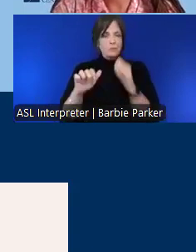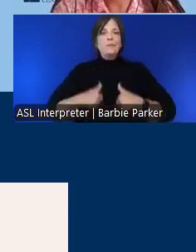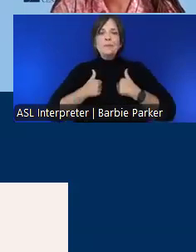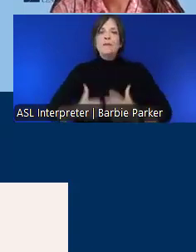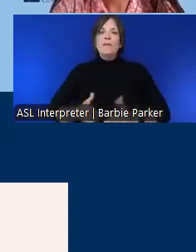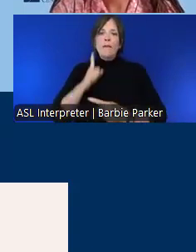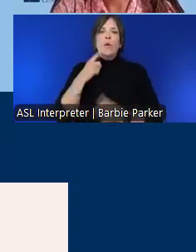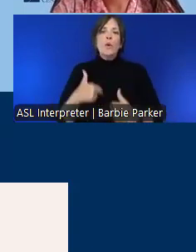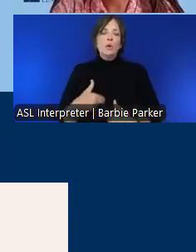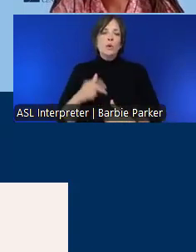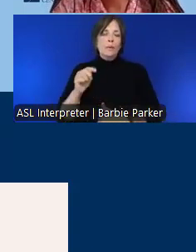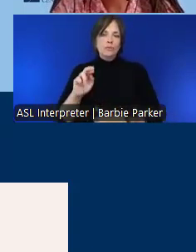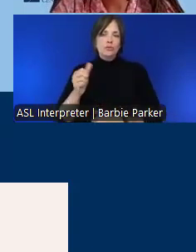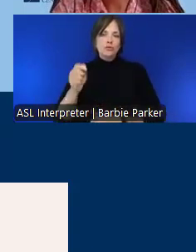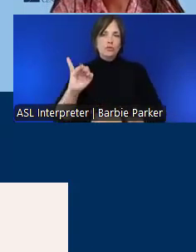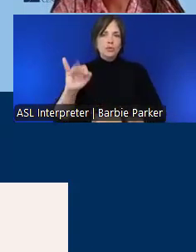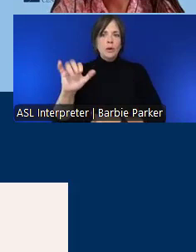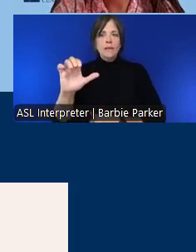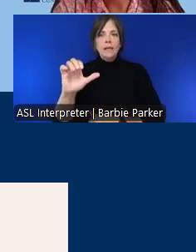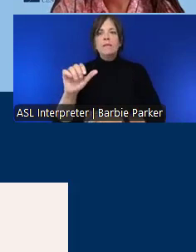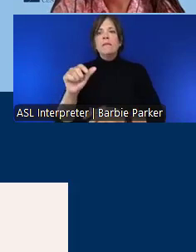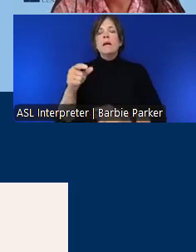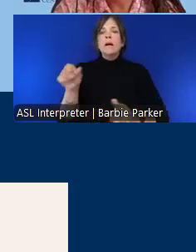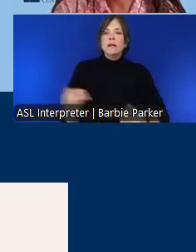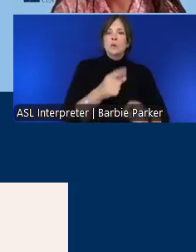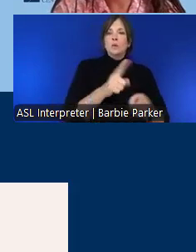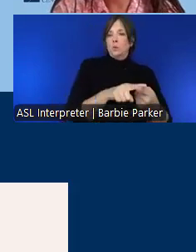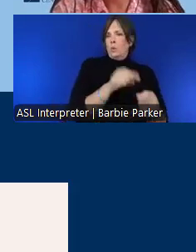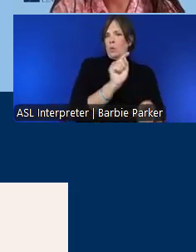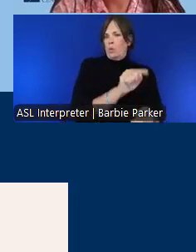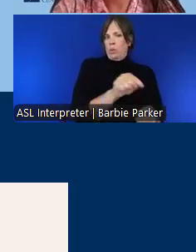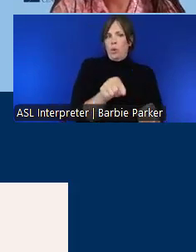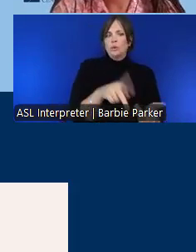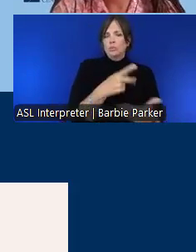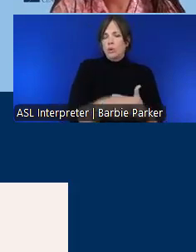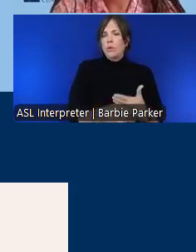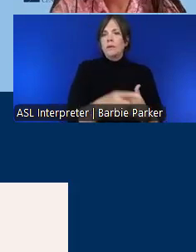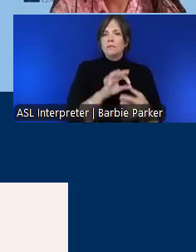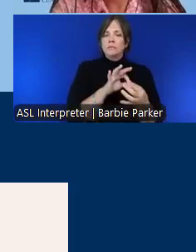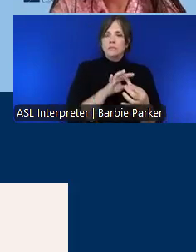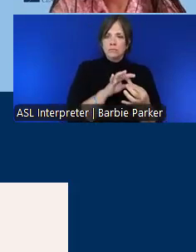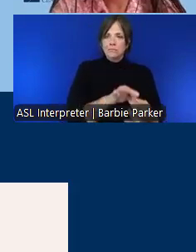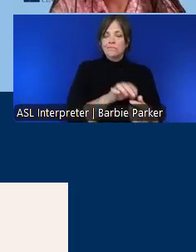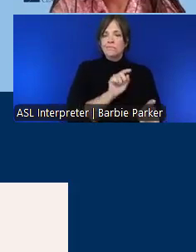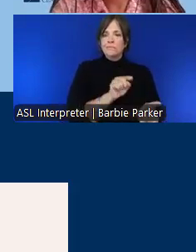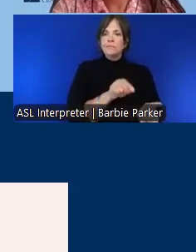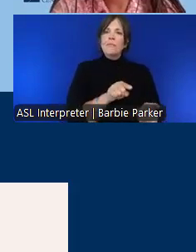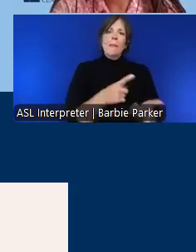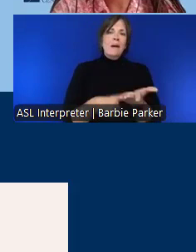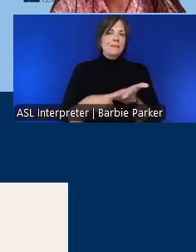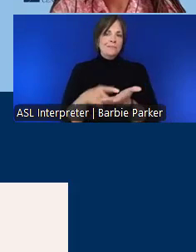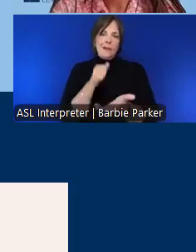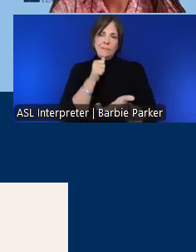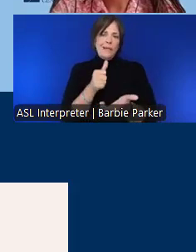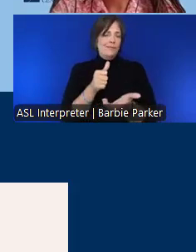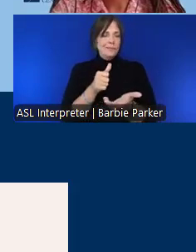cases where the marriage did not rise to the level of traditional domestic violence and they access a domestic violence